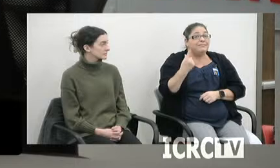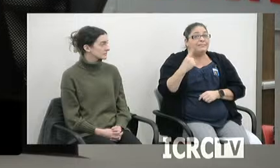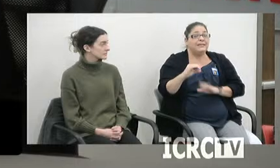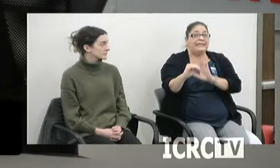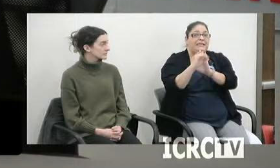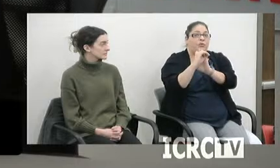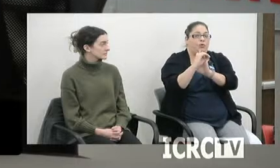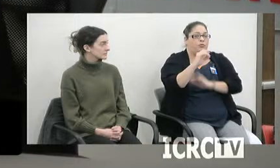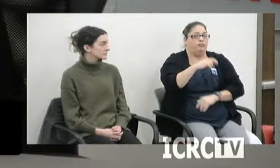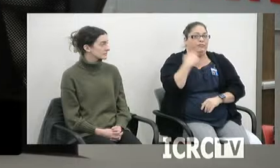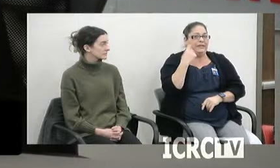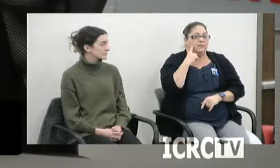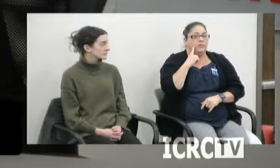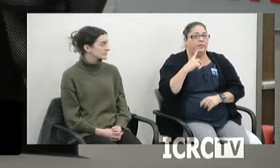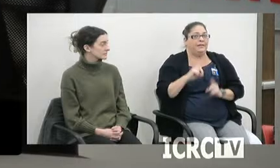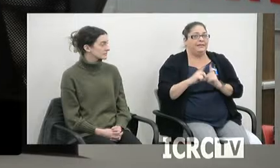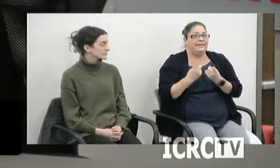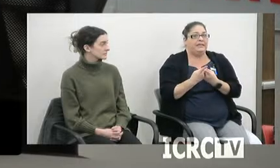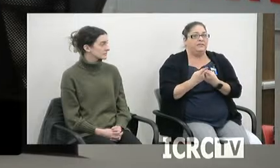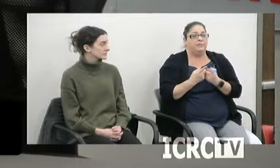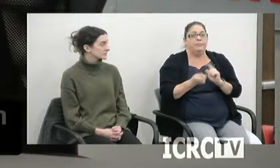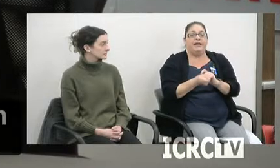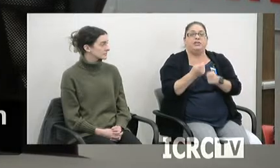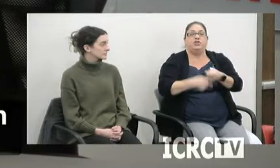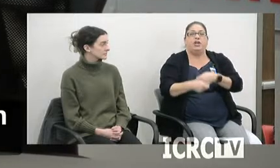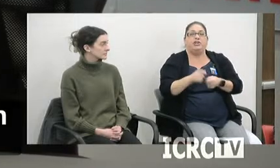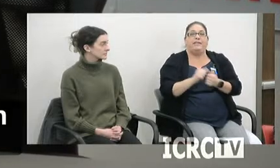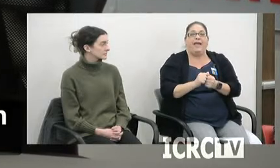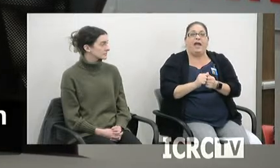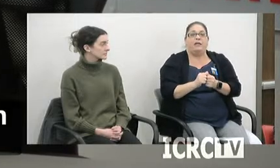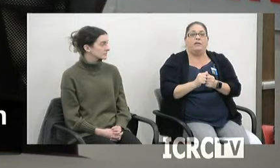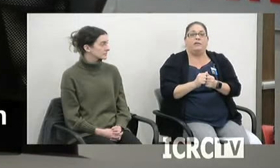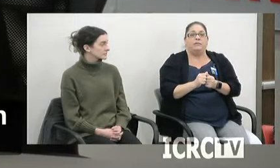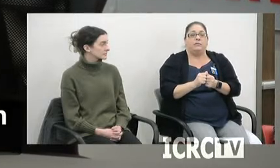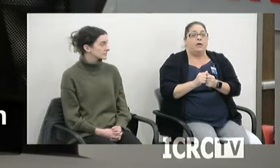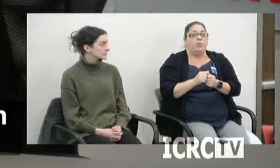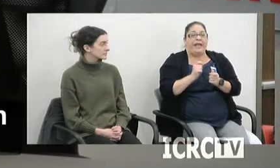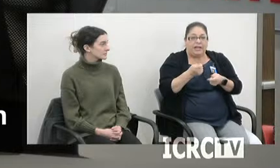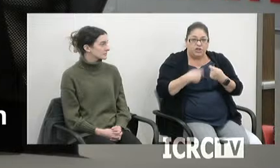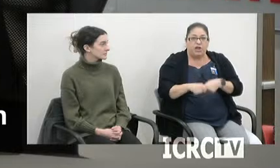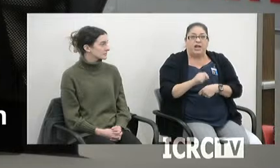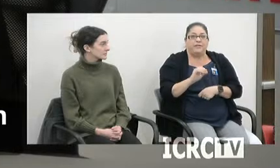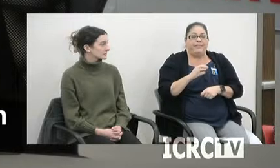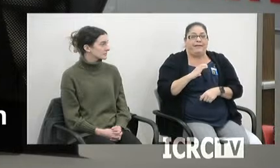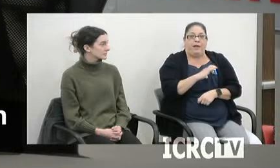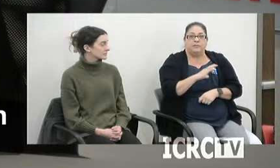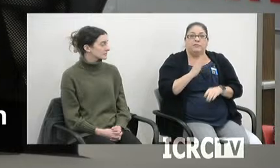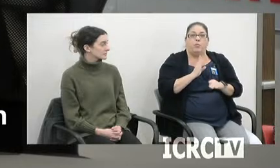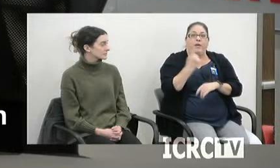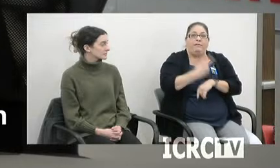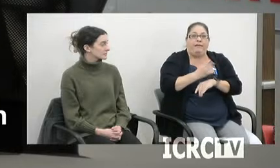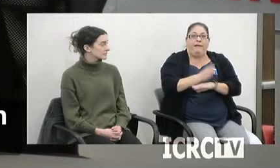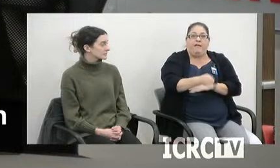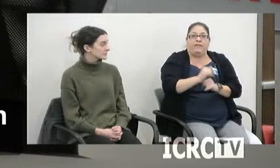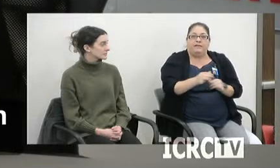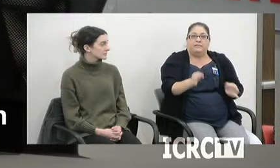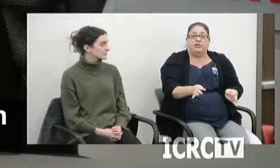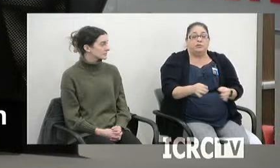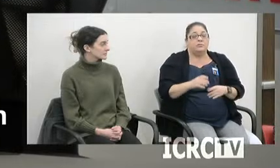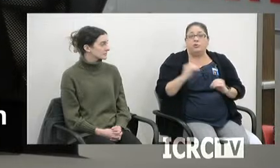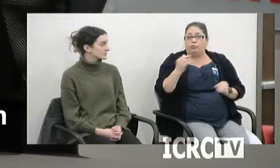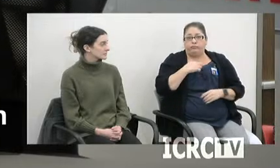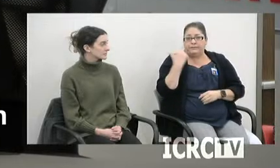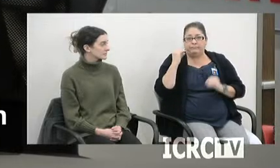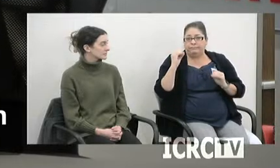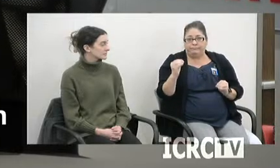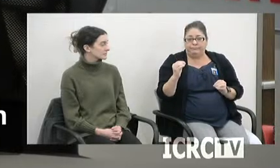the district by changing that council out as early as a day after that decision. So there's no risk at